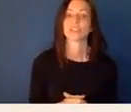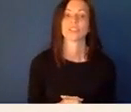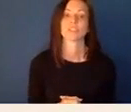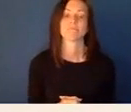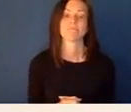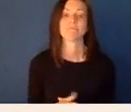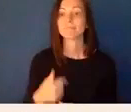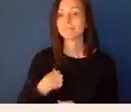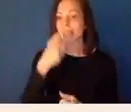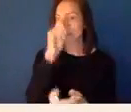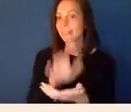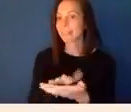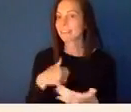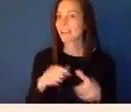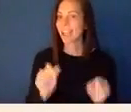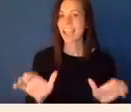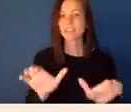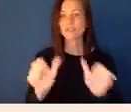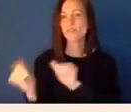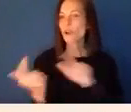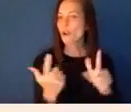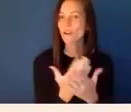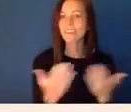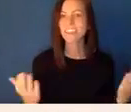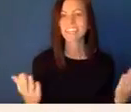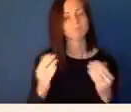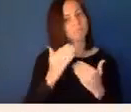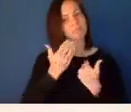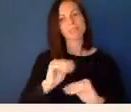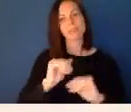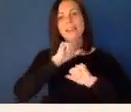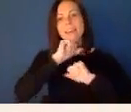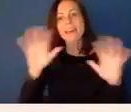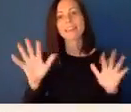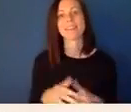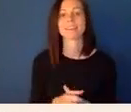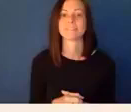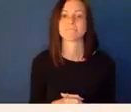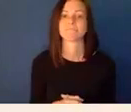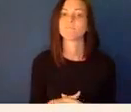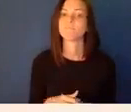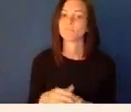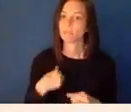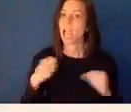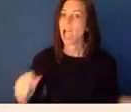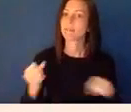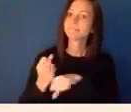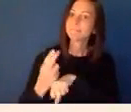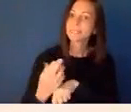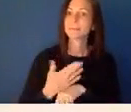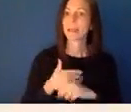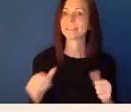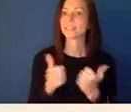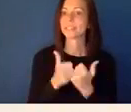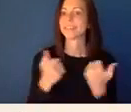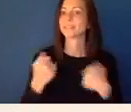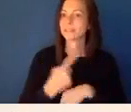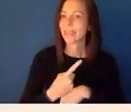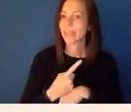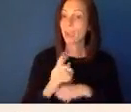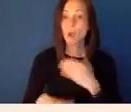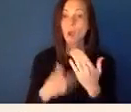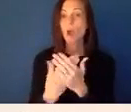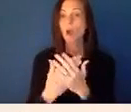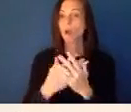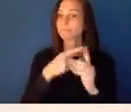believe that I can do all things and that there are no limits for me, or that I am overcoming my obstacles today. All positive things that